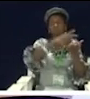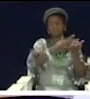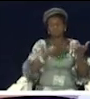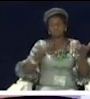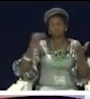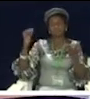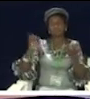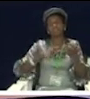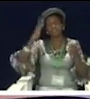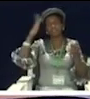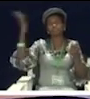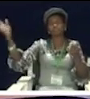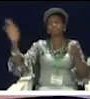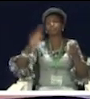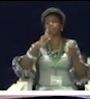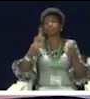are